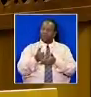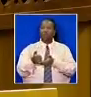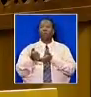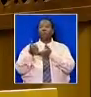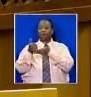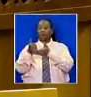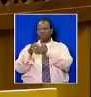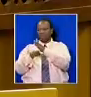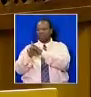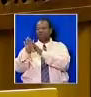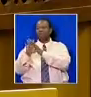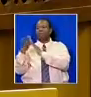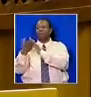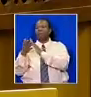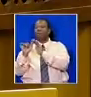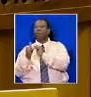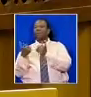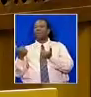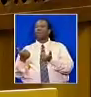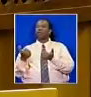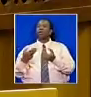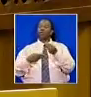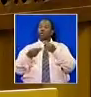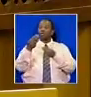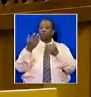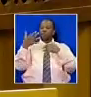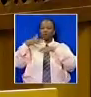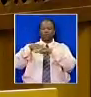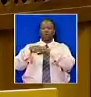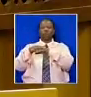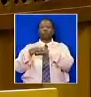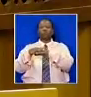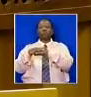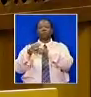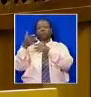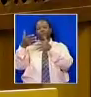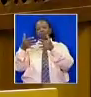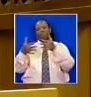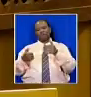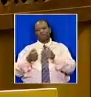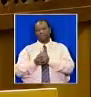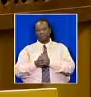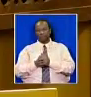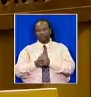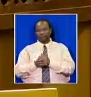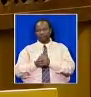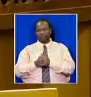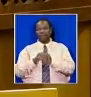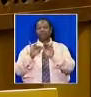development, economic integration, and human rights, but to mention a few. It is thus that the